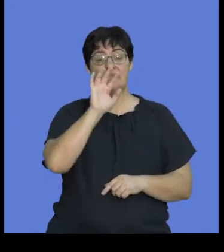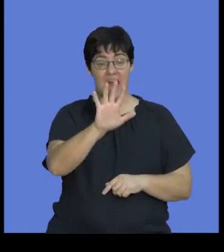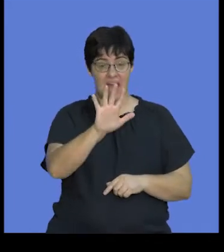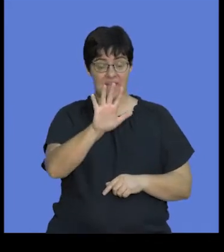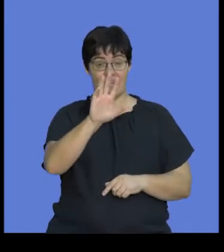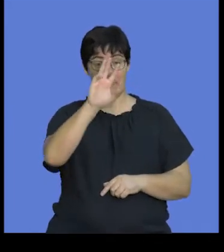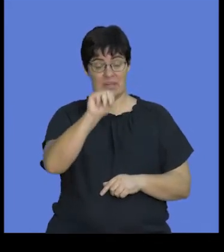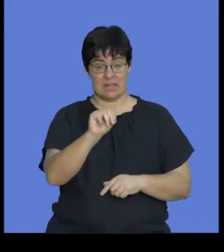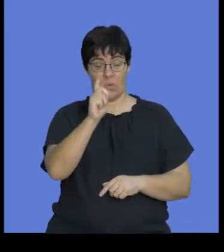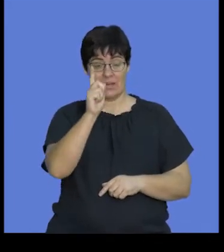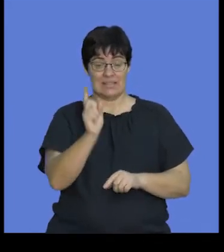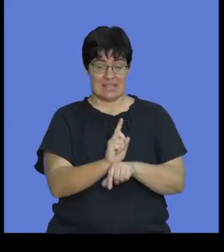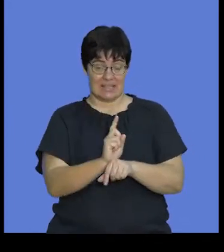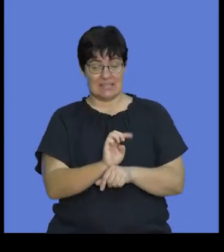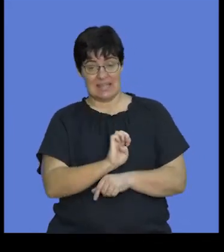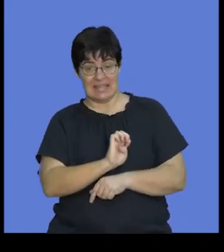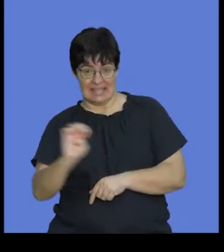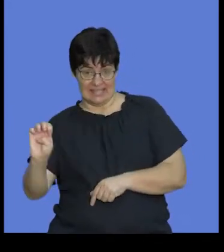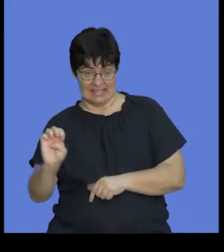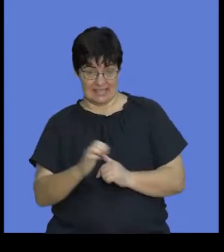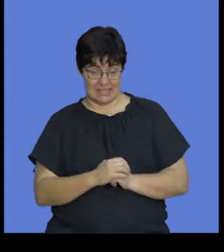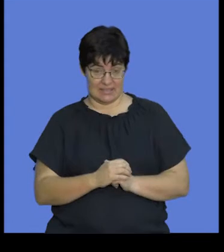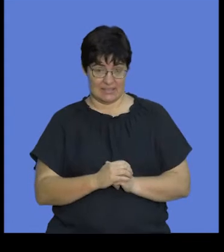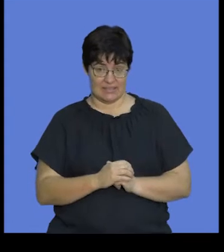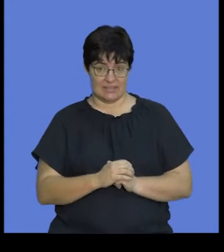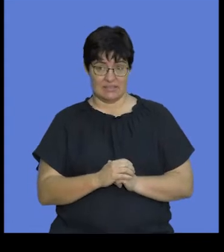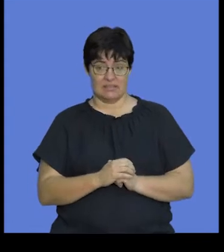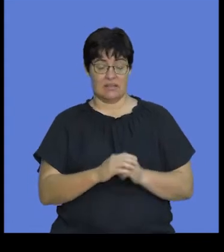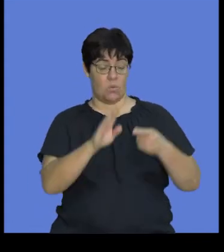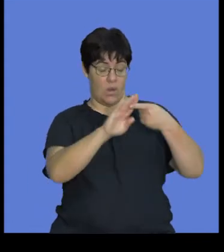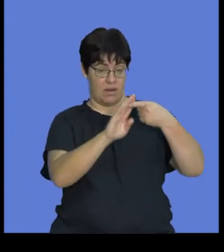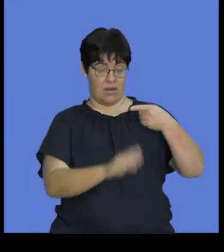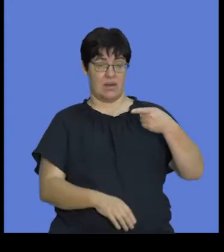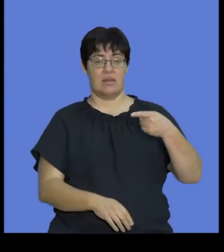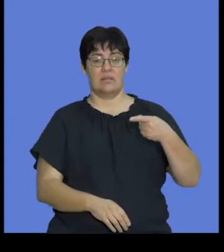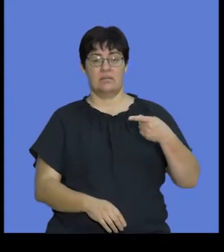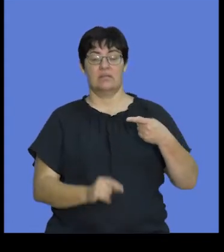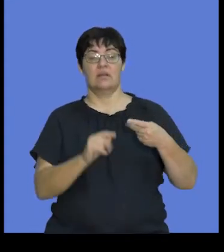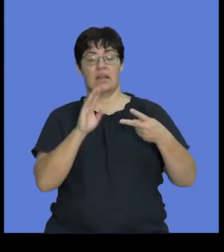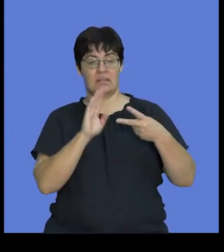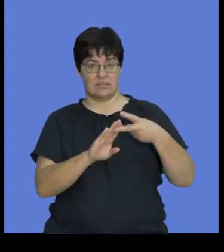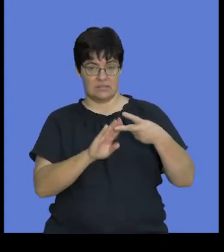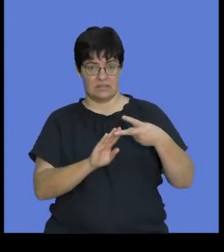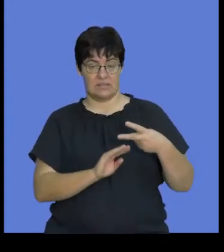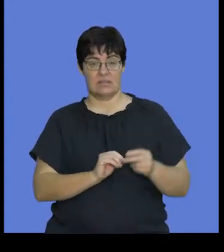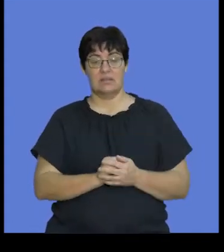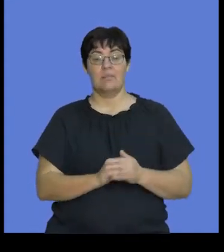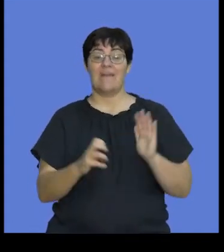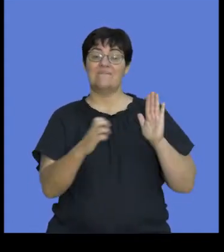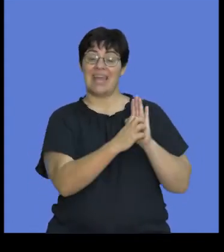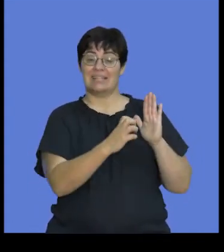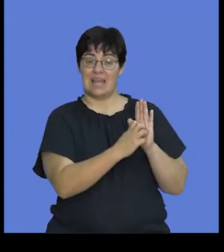second east. And then, so this is a two-part question, we're going to draw the momentum vector for our